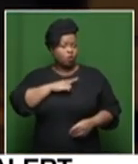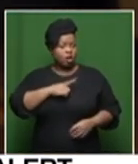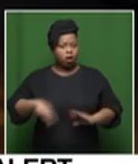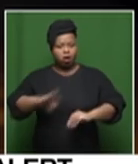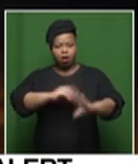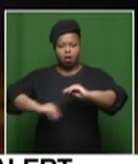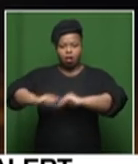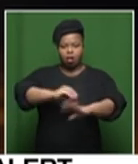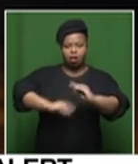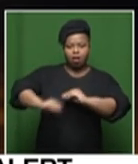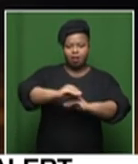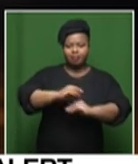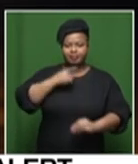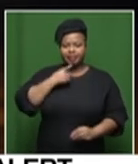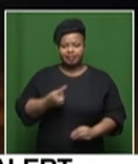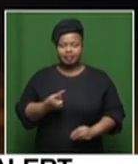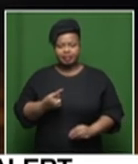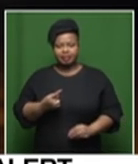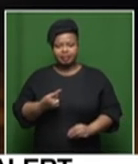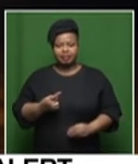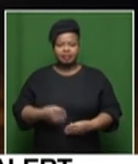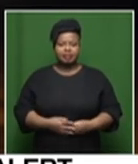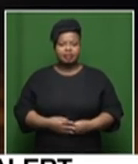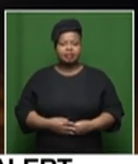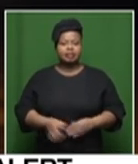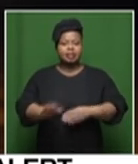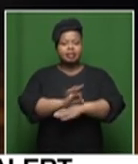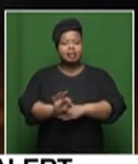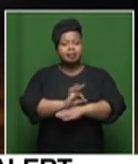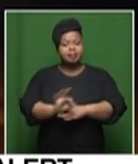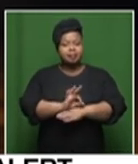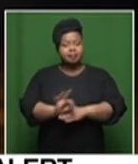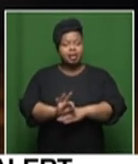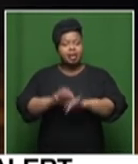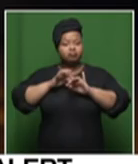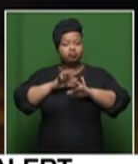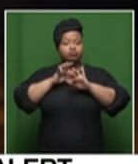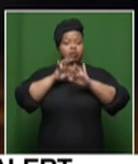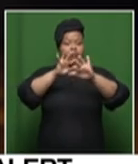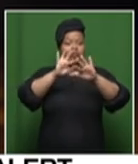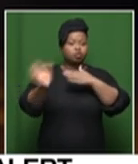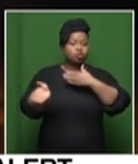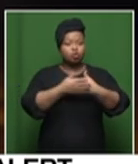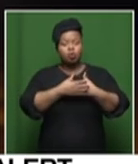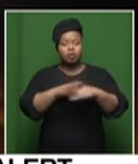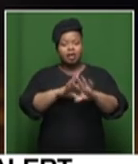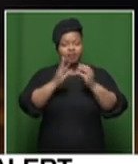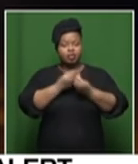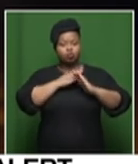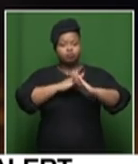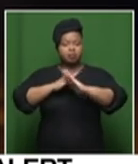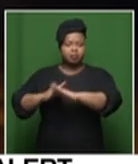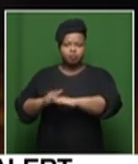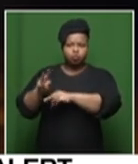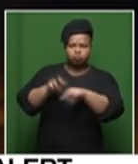rumours that had been circulating about a planned shutdown, which was due to start this morning. We've been monitoring everything.